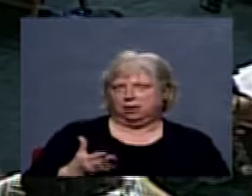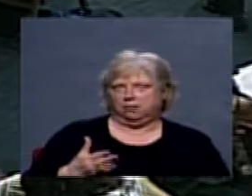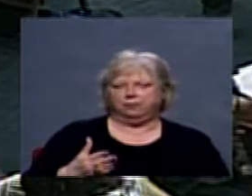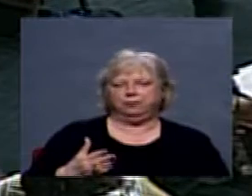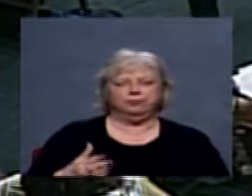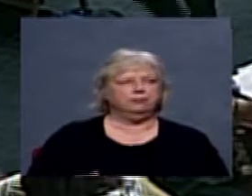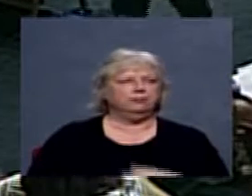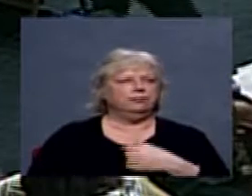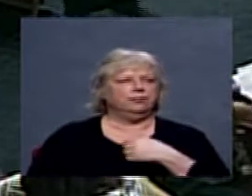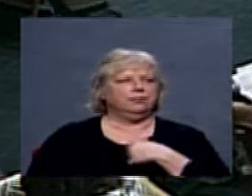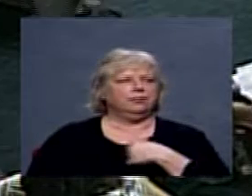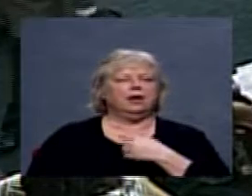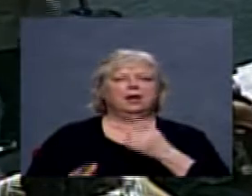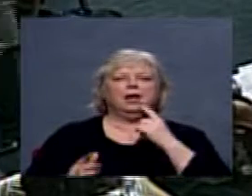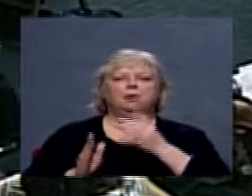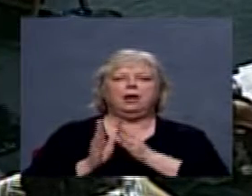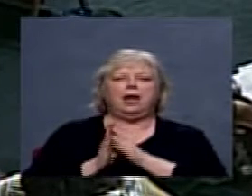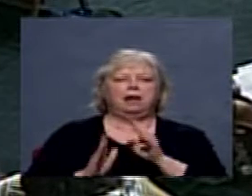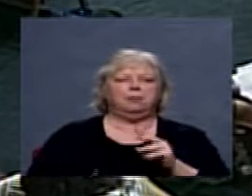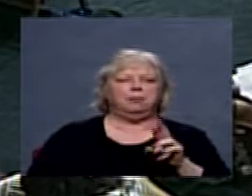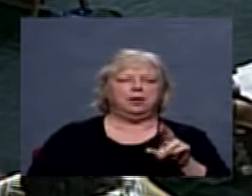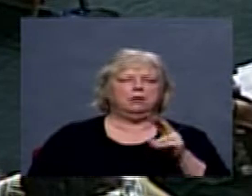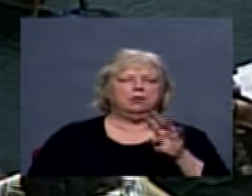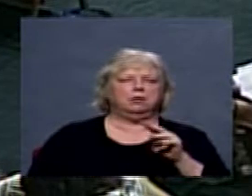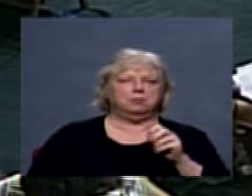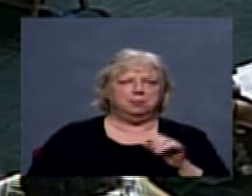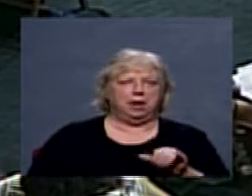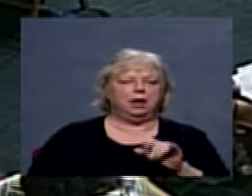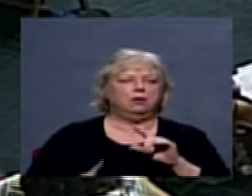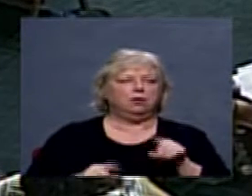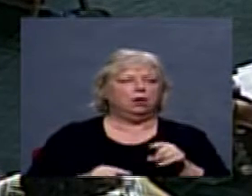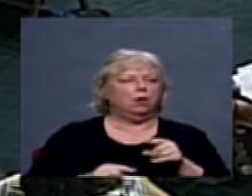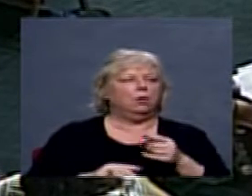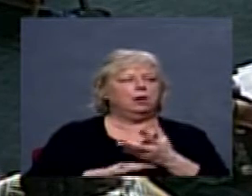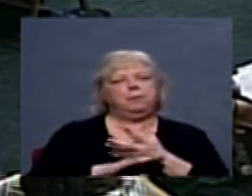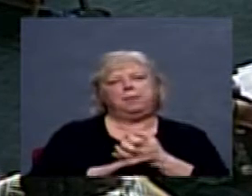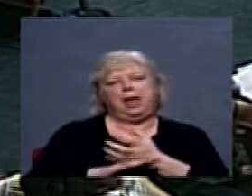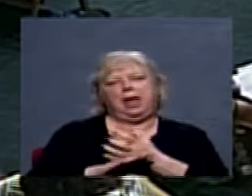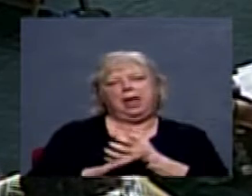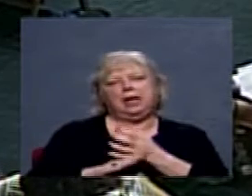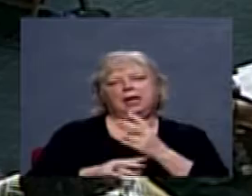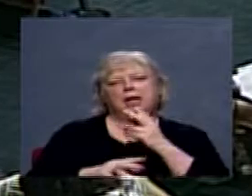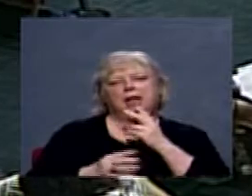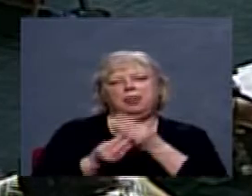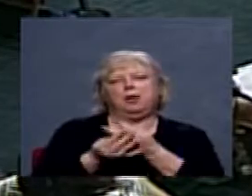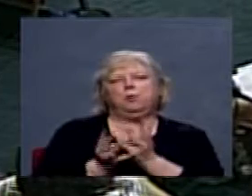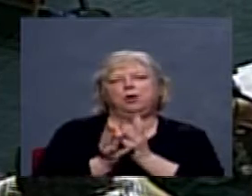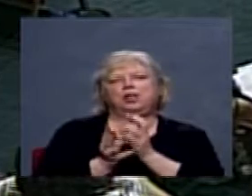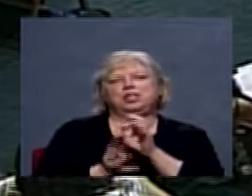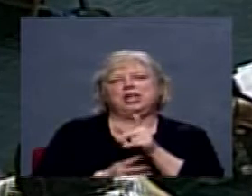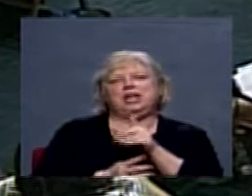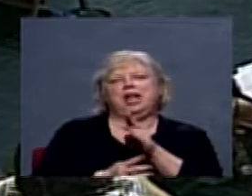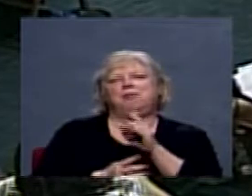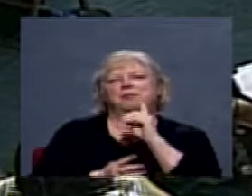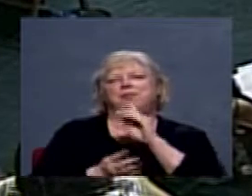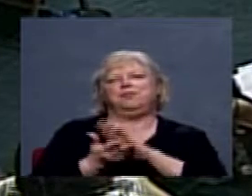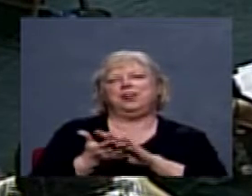I would ask Mr. May to go and beg the Bridge Club for forgiveness on this application.